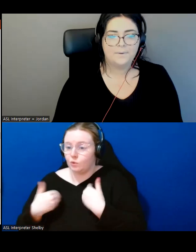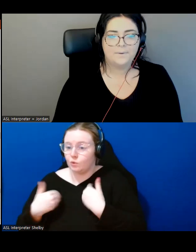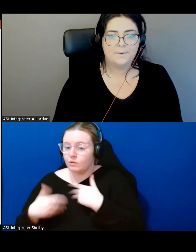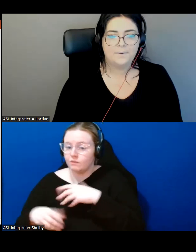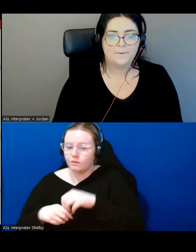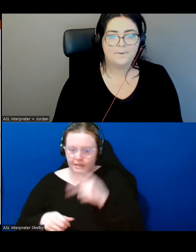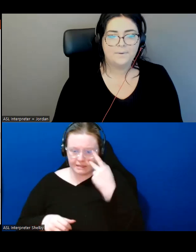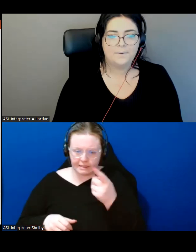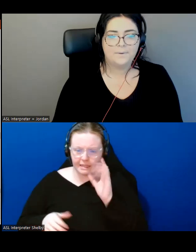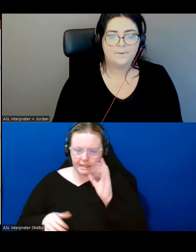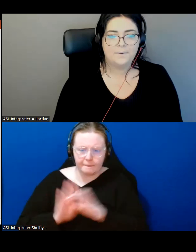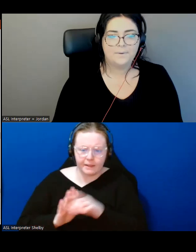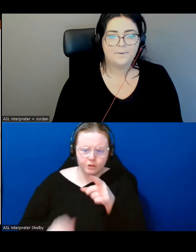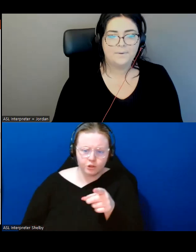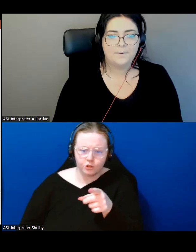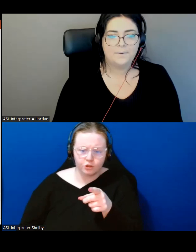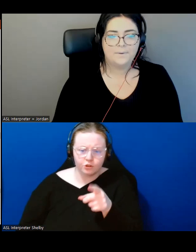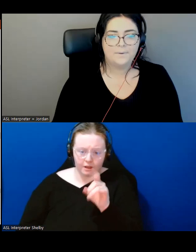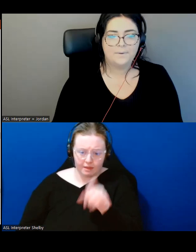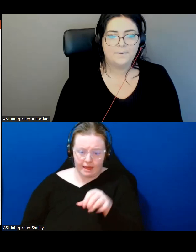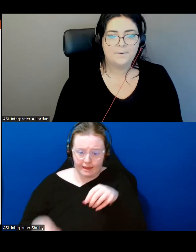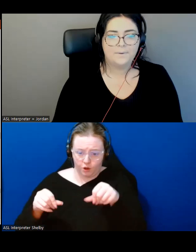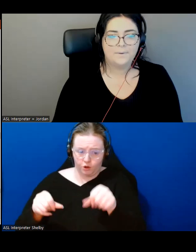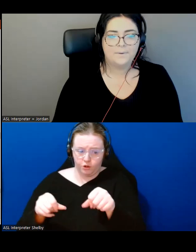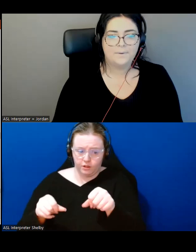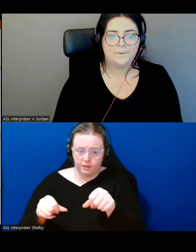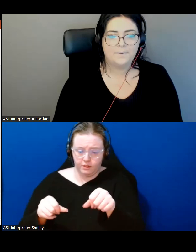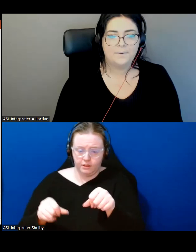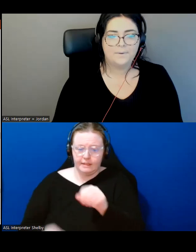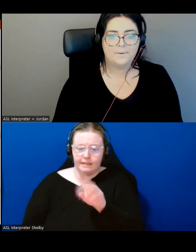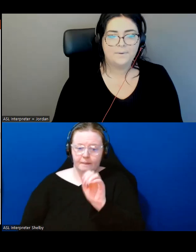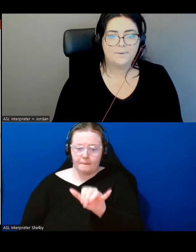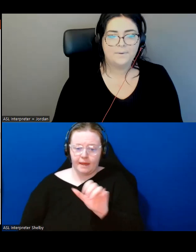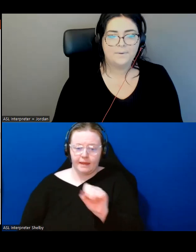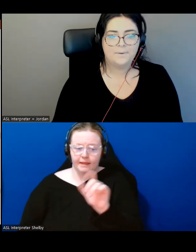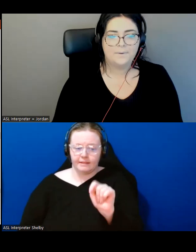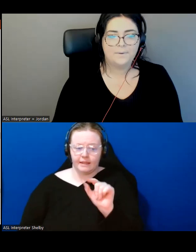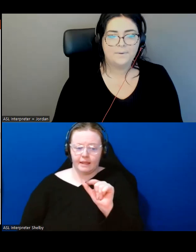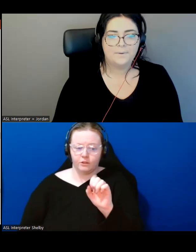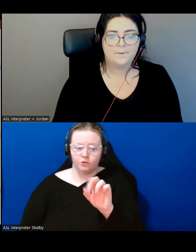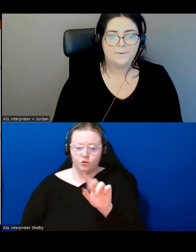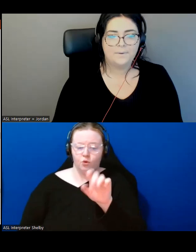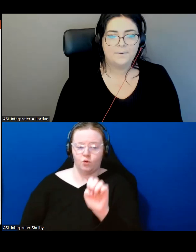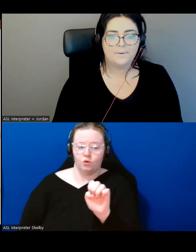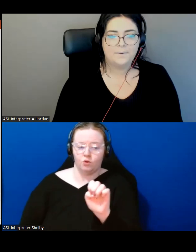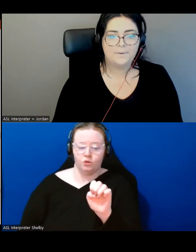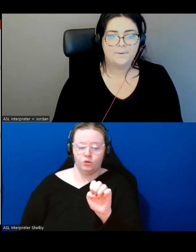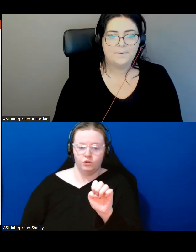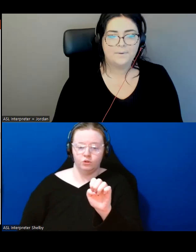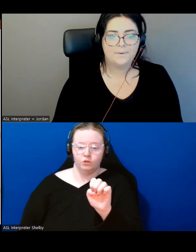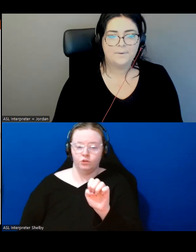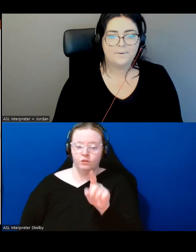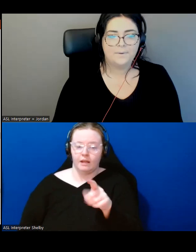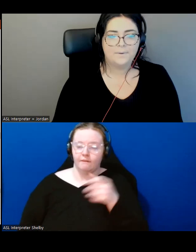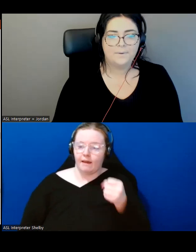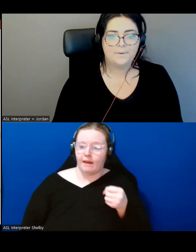picture here, this garden out in Bay St. George had elders and youth paired together in